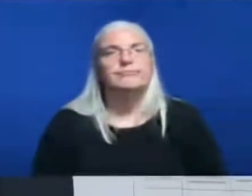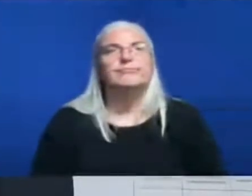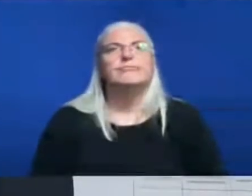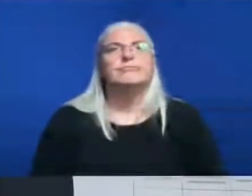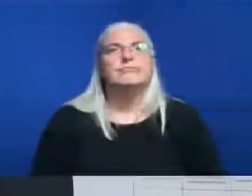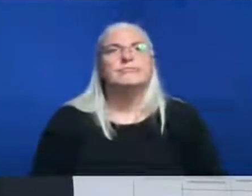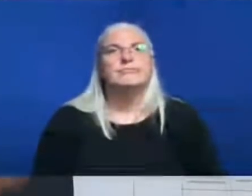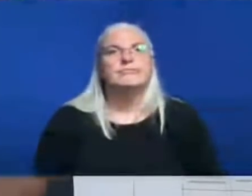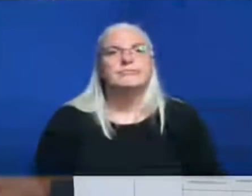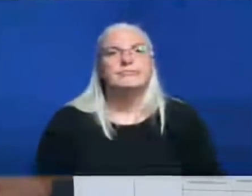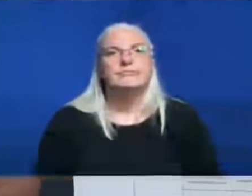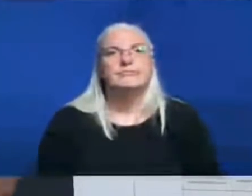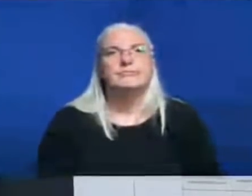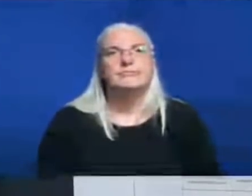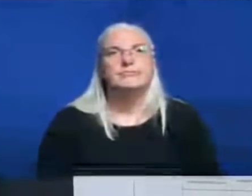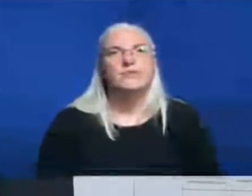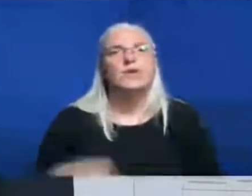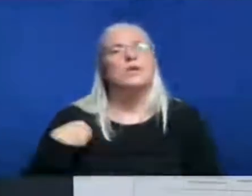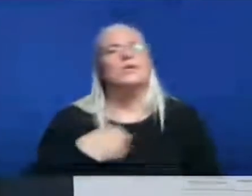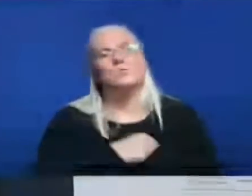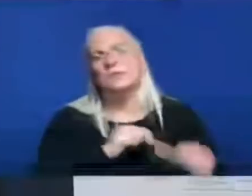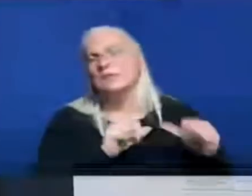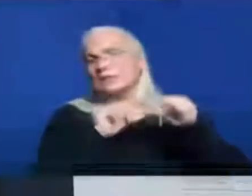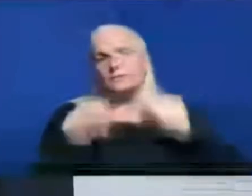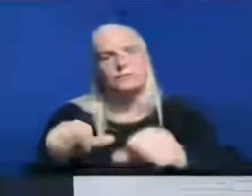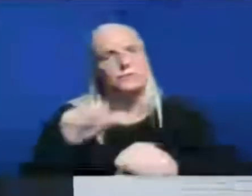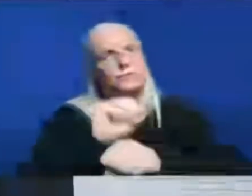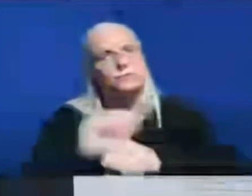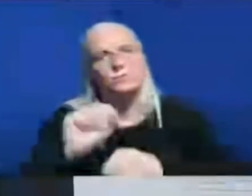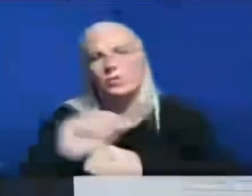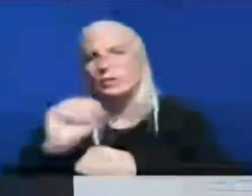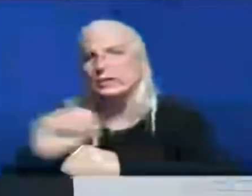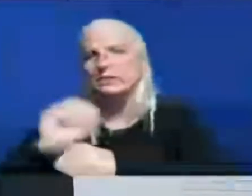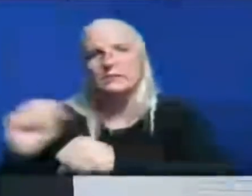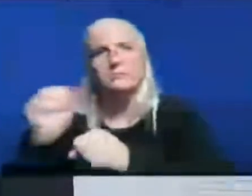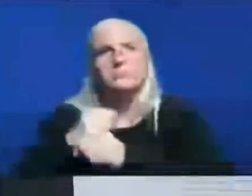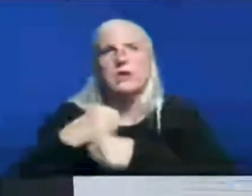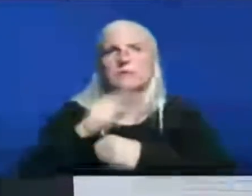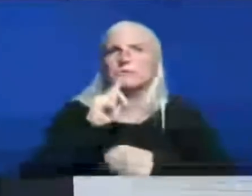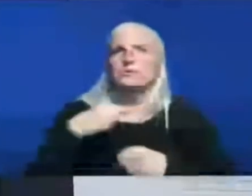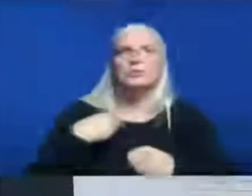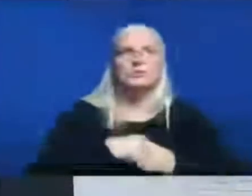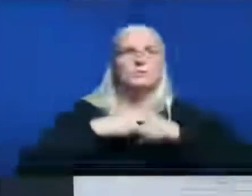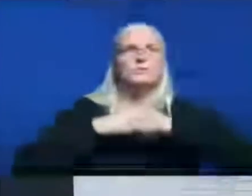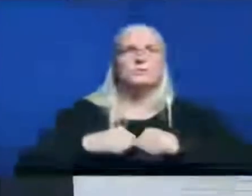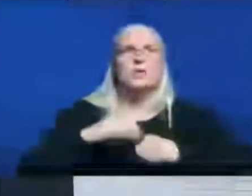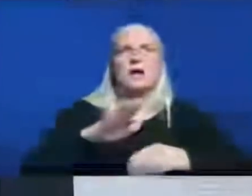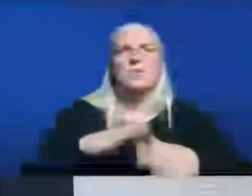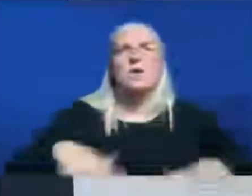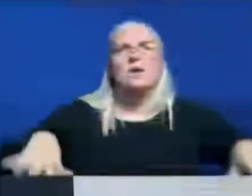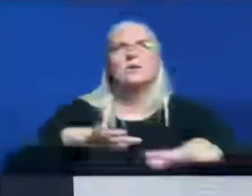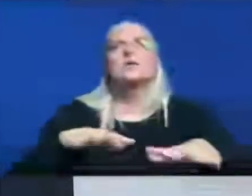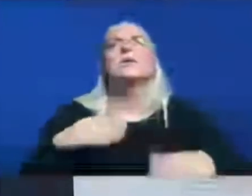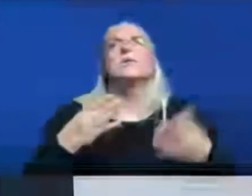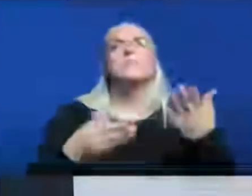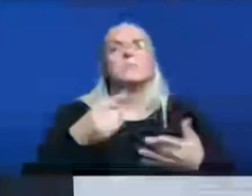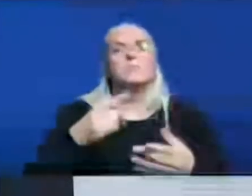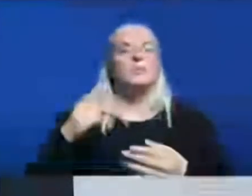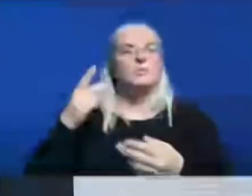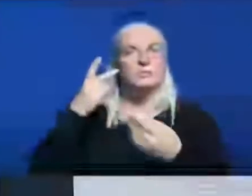working hard on this fire. You may have heard that we're going to be having a team transition, and I want to let everybody